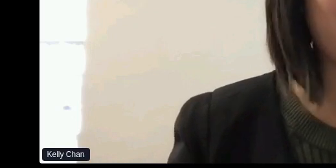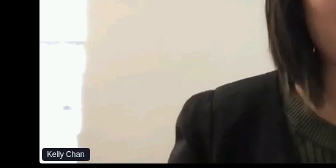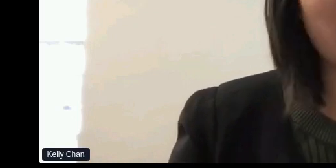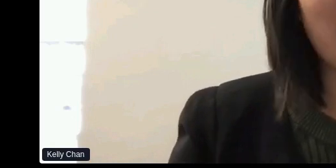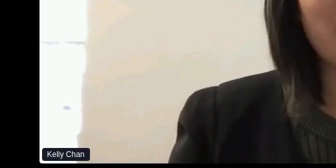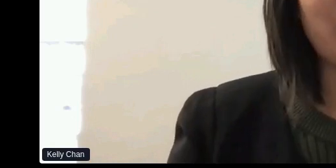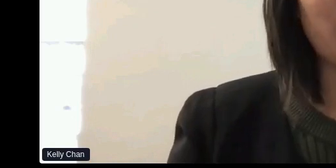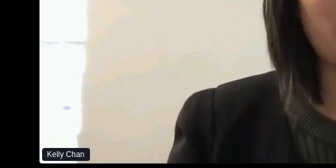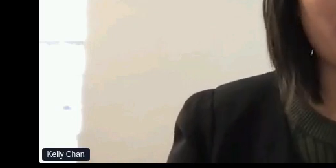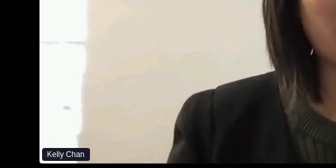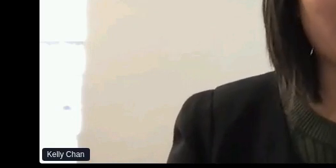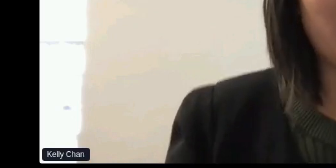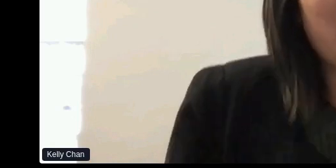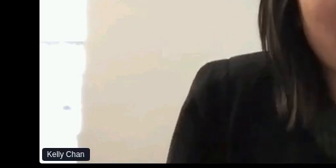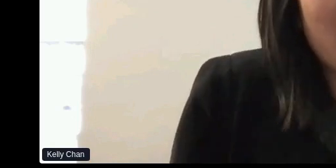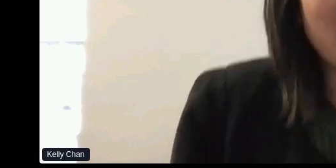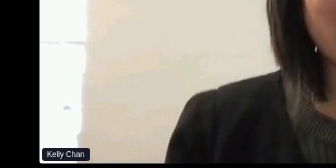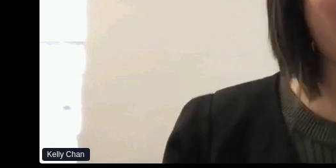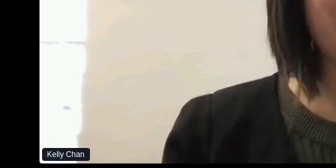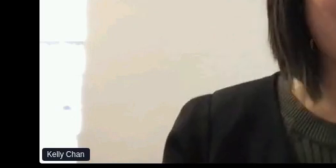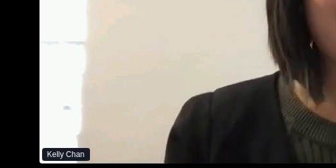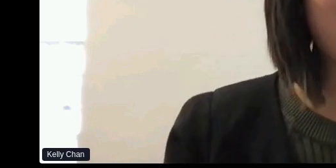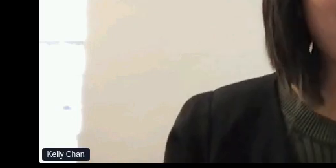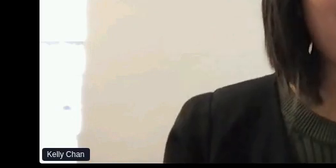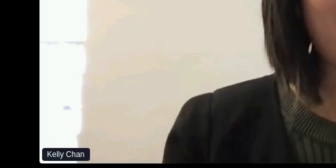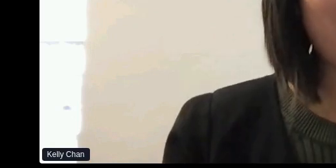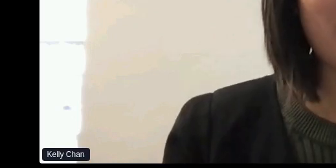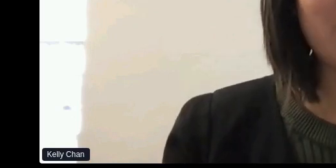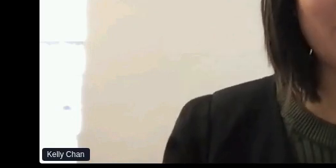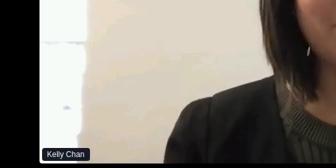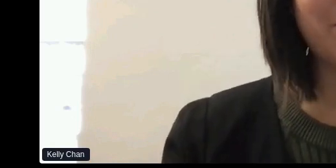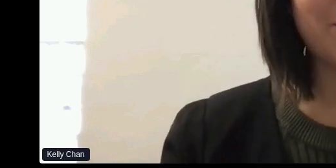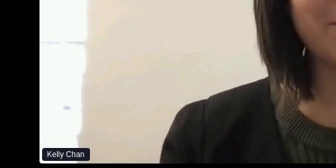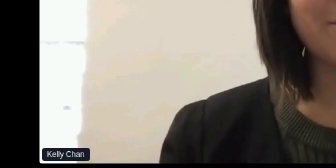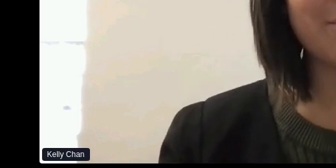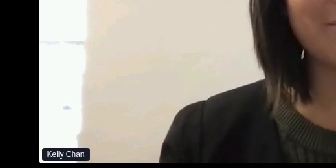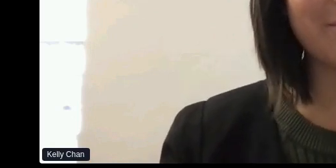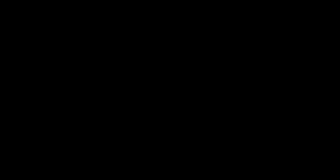Sloan, for your BSL application. Bye, everyone. Bye-bye.